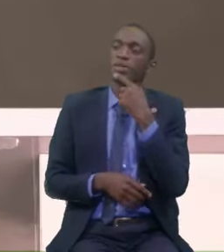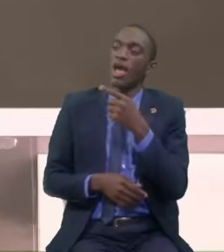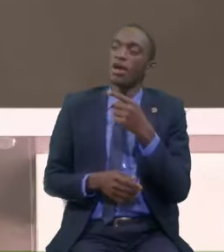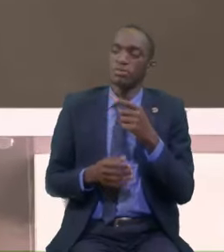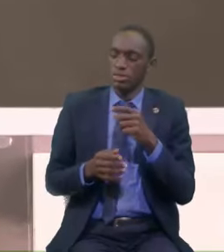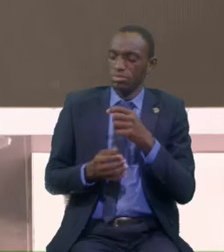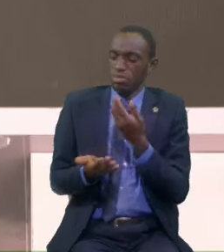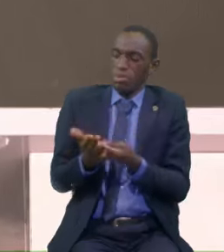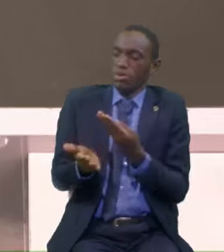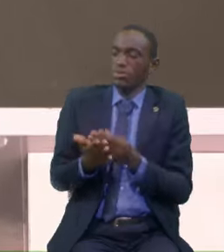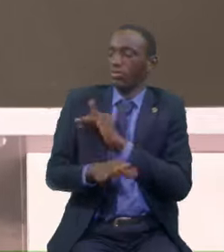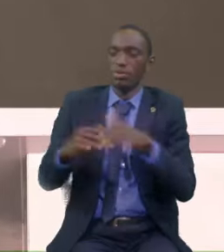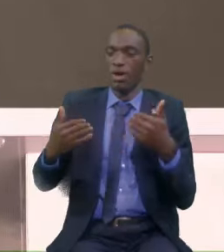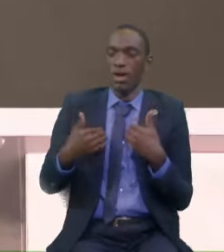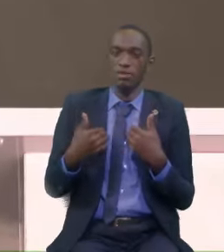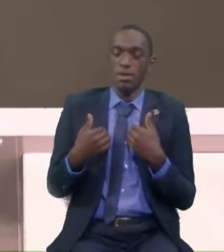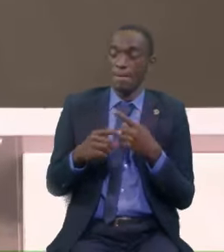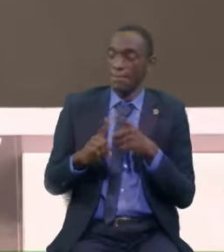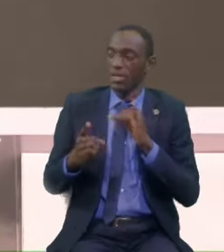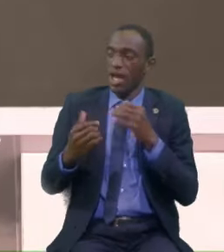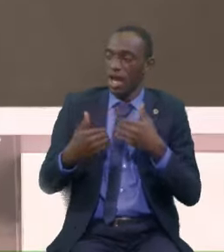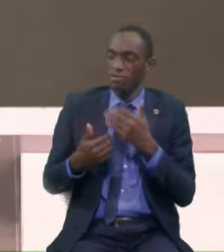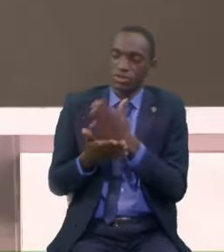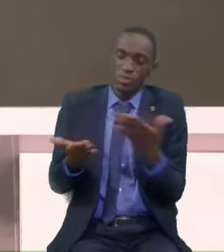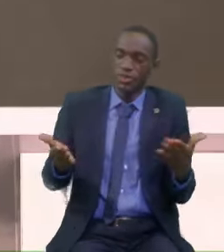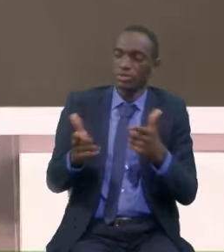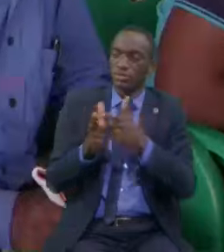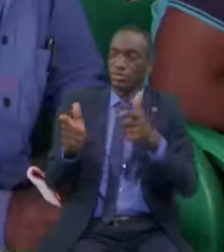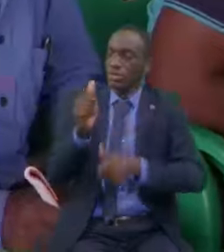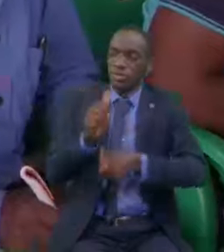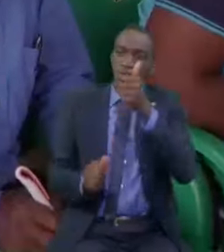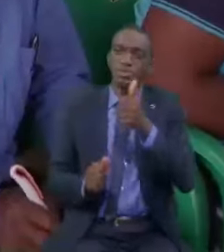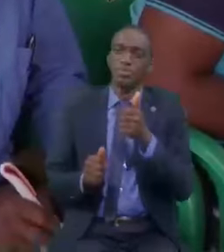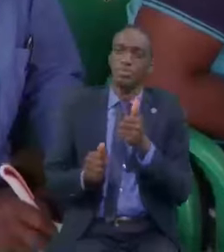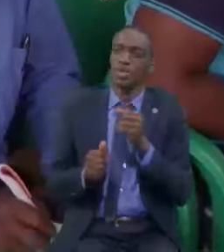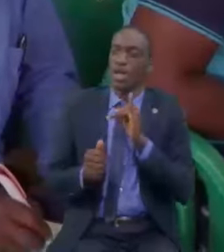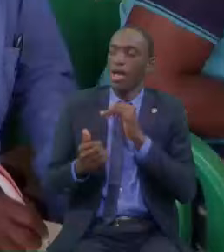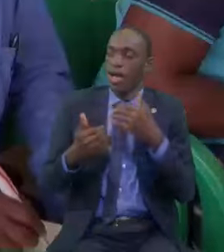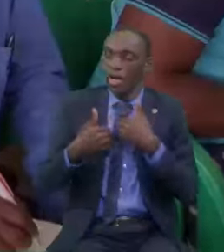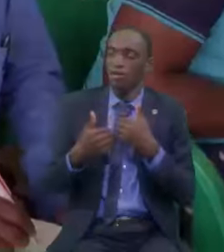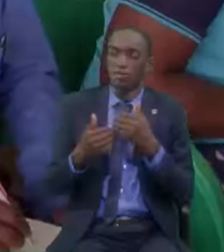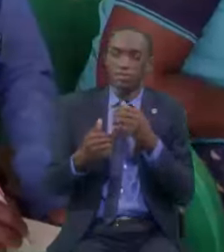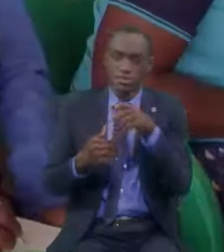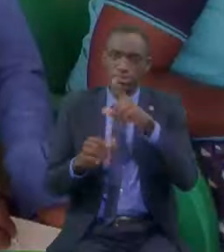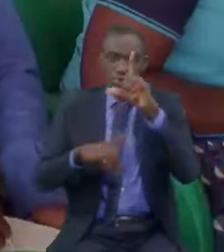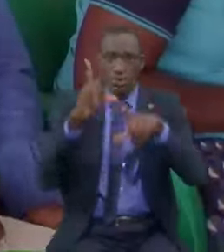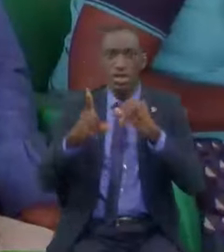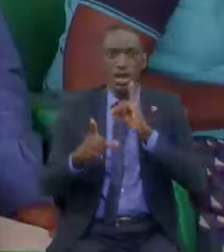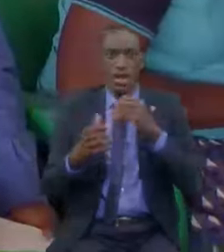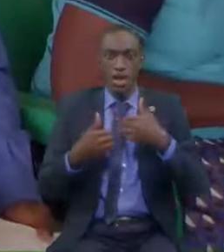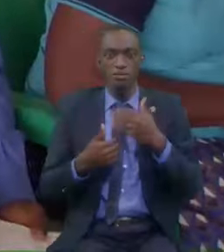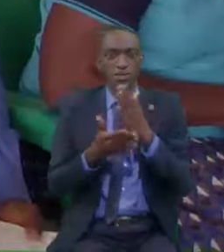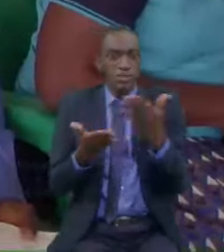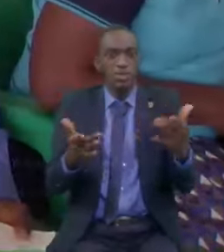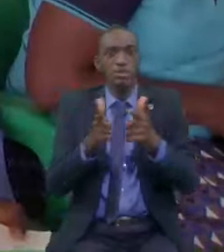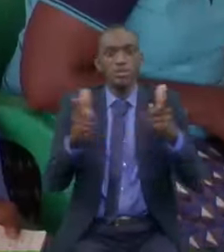greater. I have something greater. I'm going to challenge you. I'm going to challenge